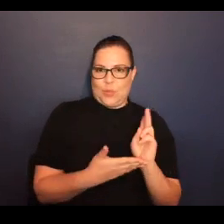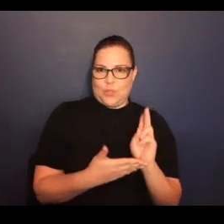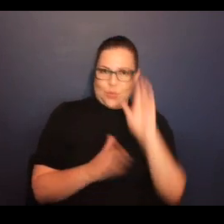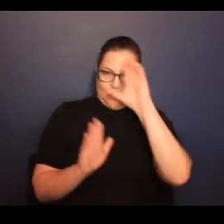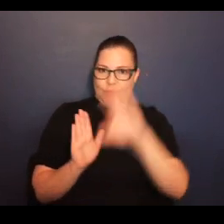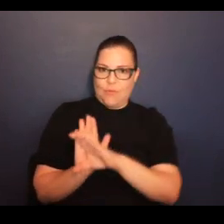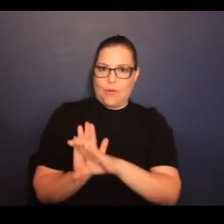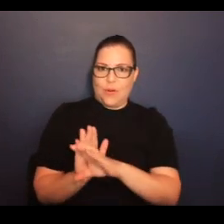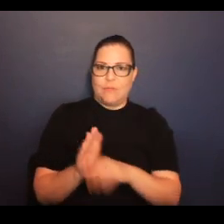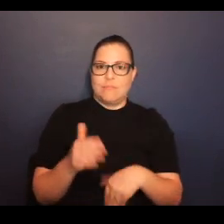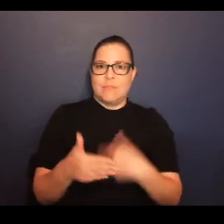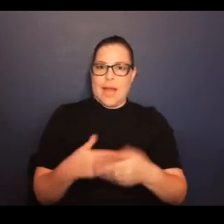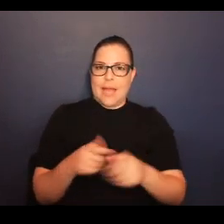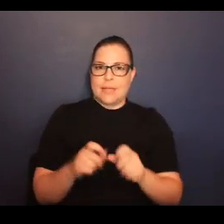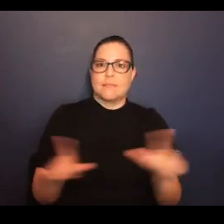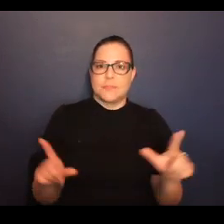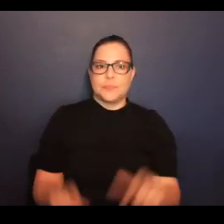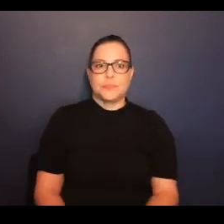You can go to the next picture.